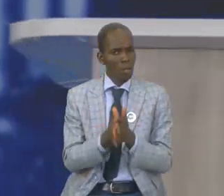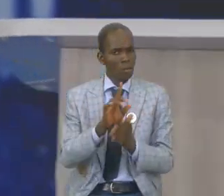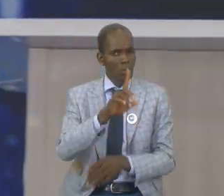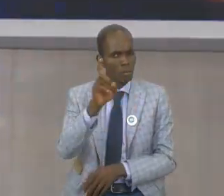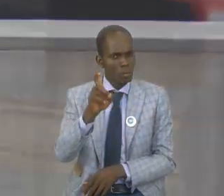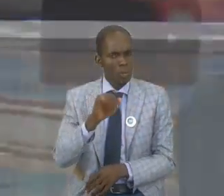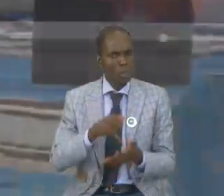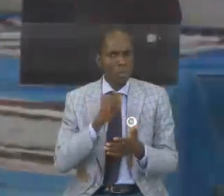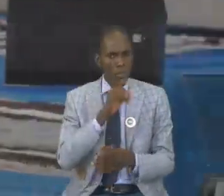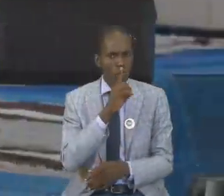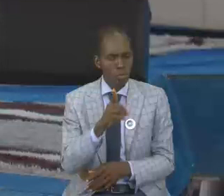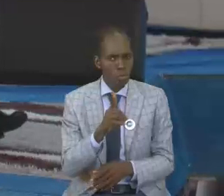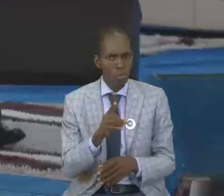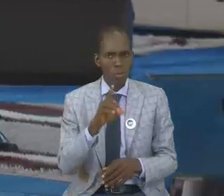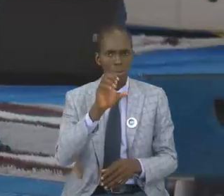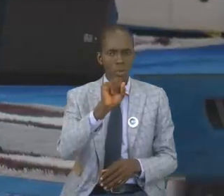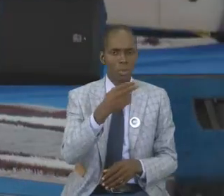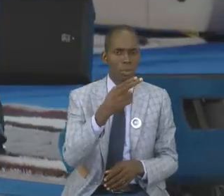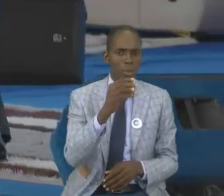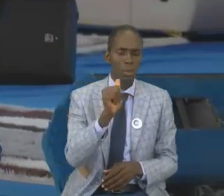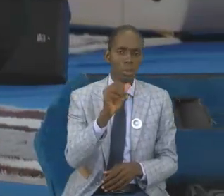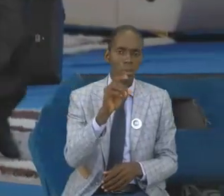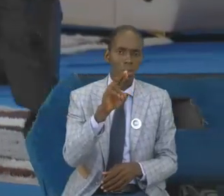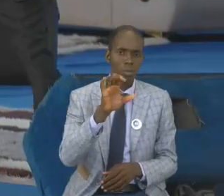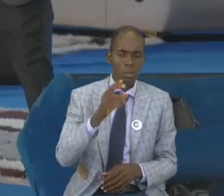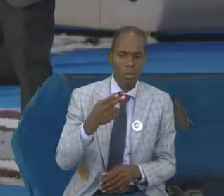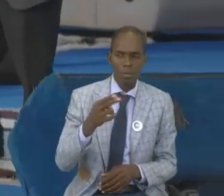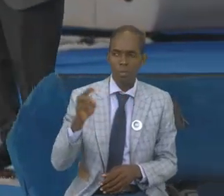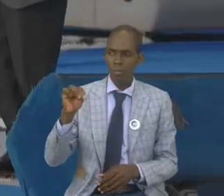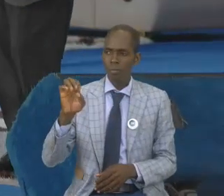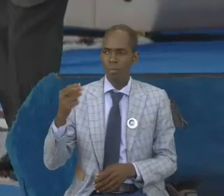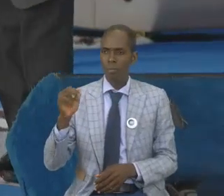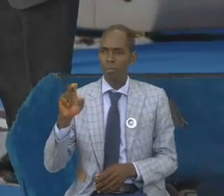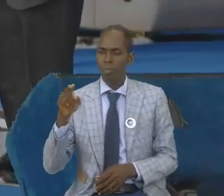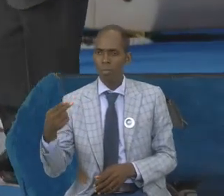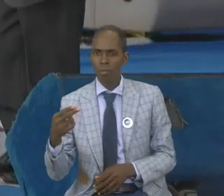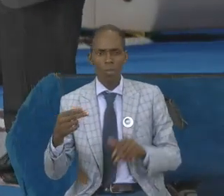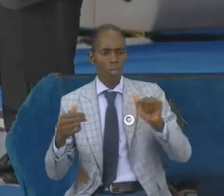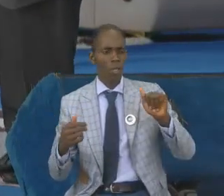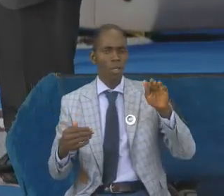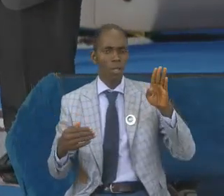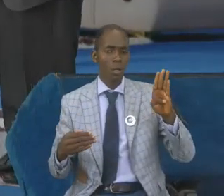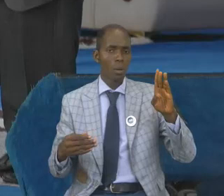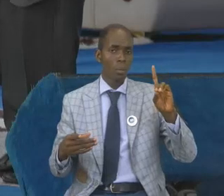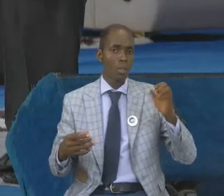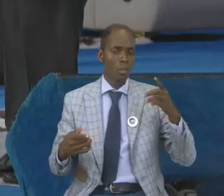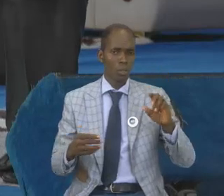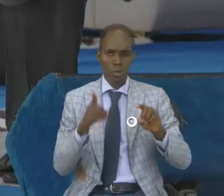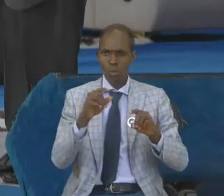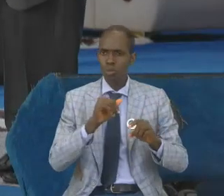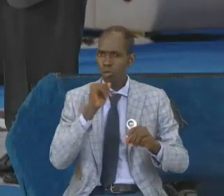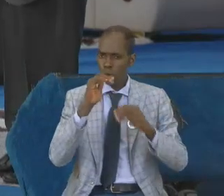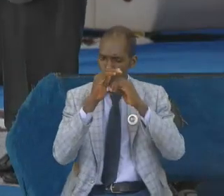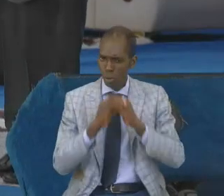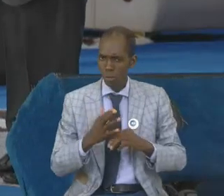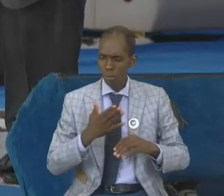Shadrach, Meshach, and Abednego? Do not ye serve my gods, nor